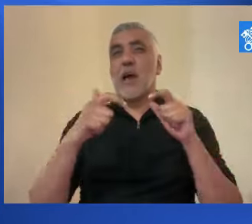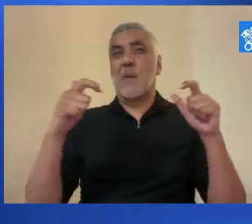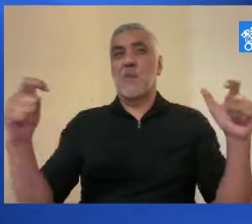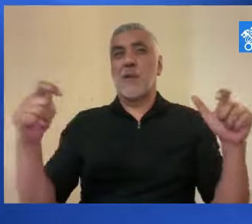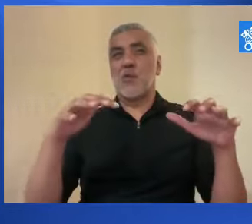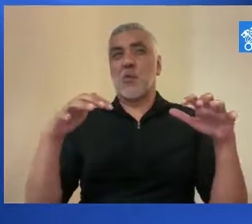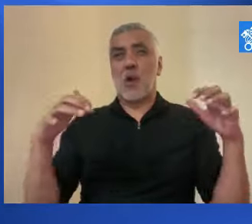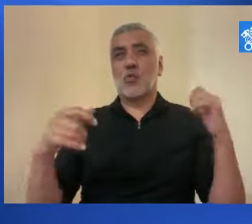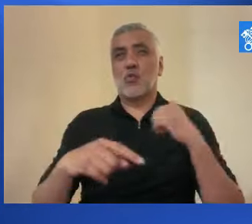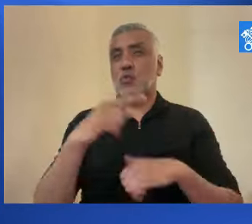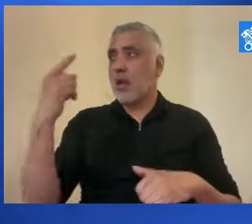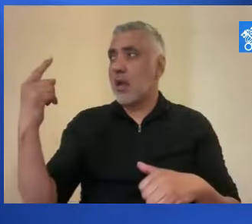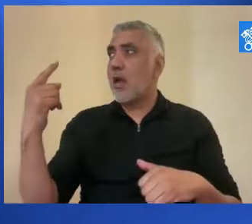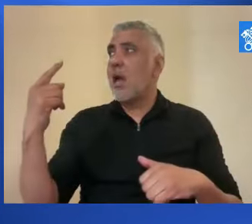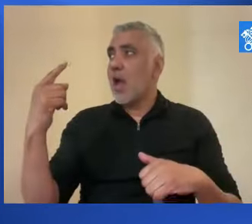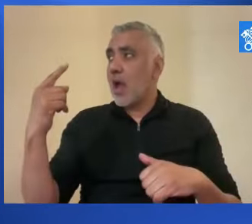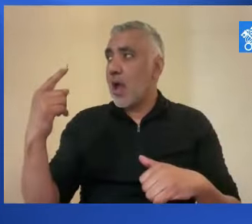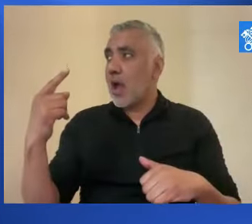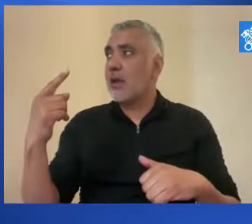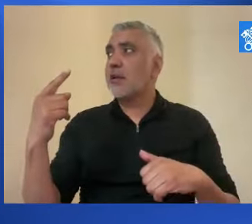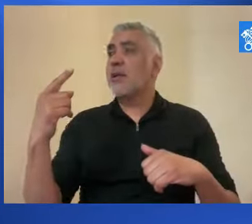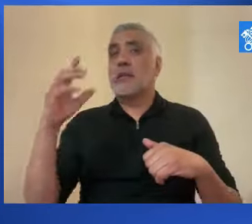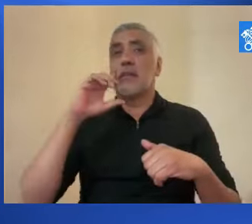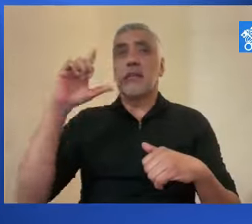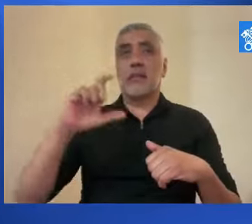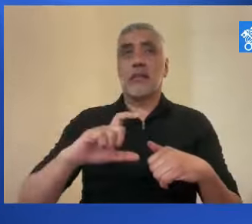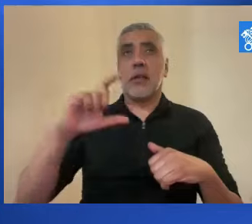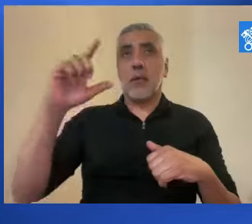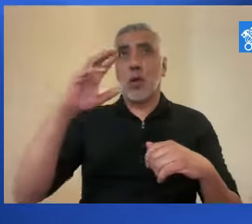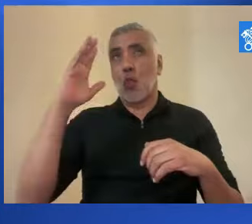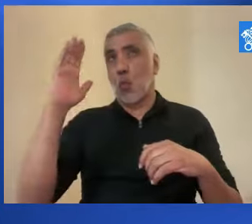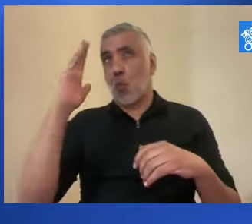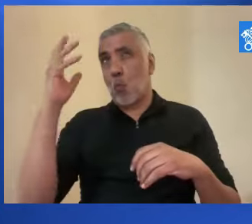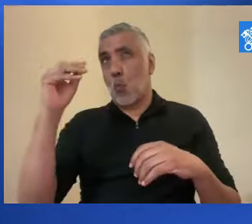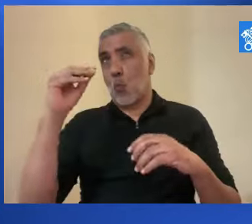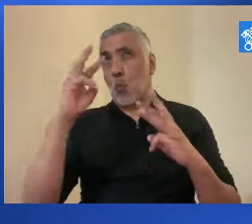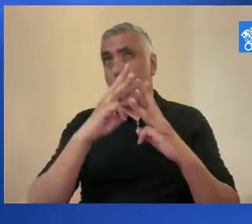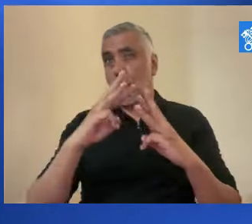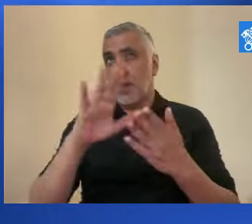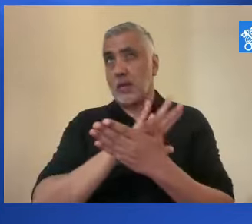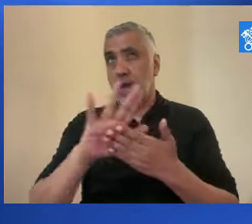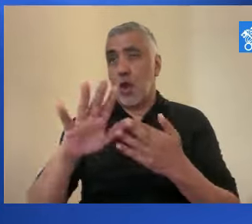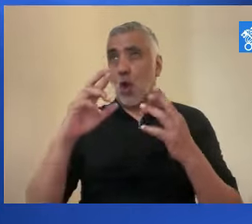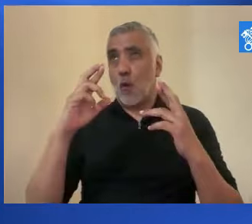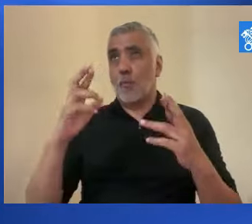it looks like the weather's going to be quite nice. So hopefully a very enjoyable experience for the people that have gathered to see the Pope.